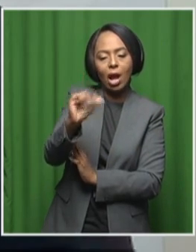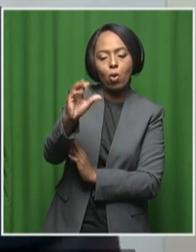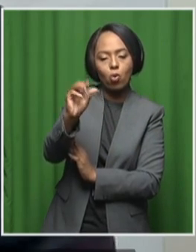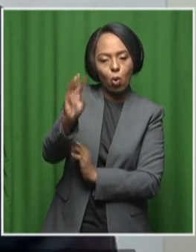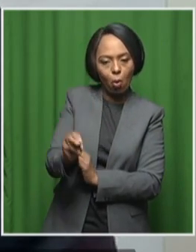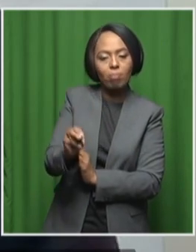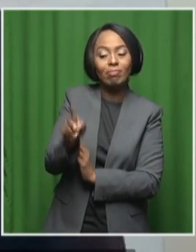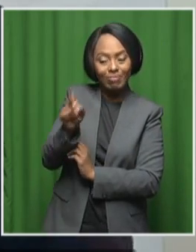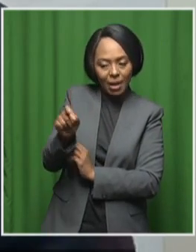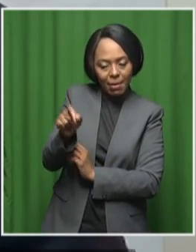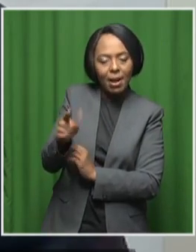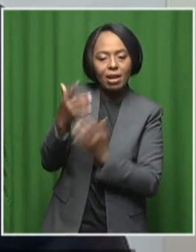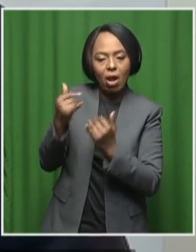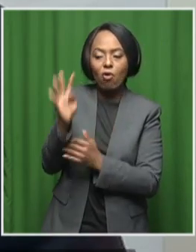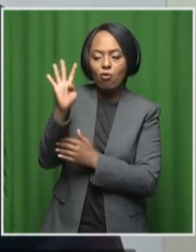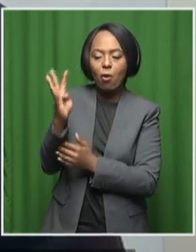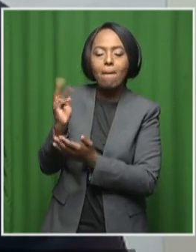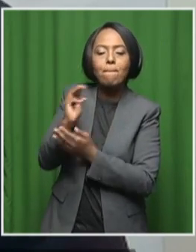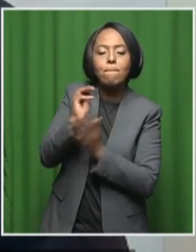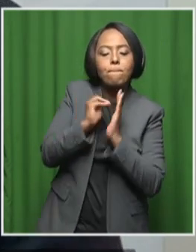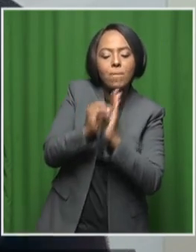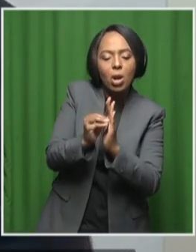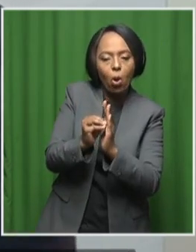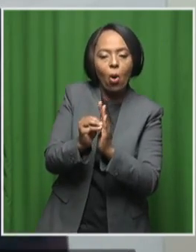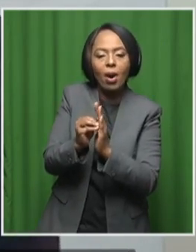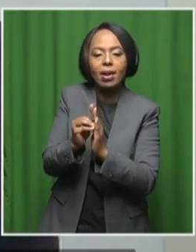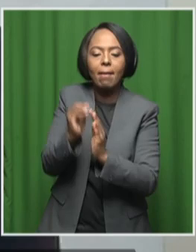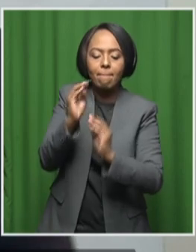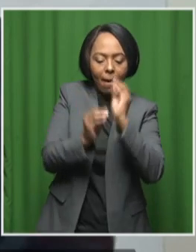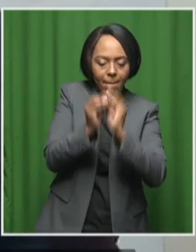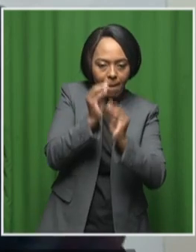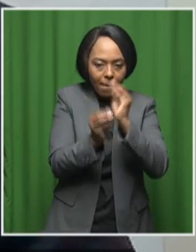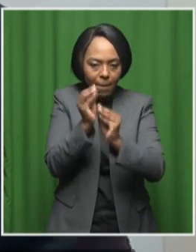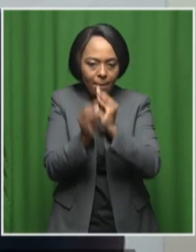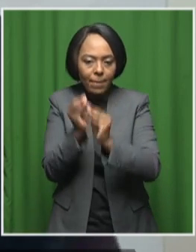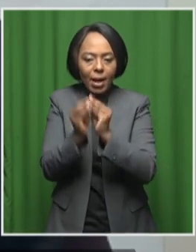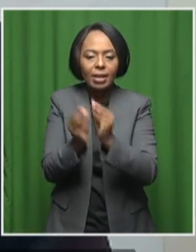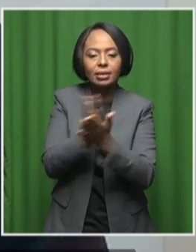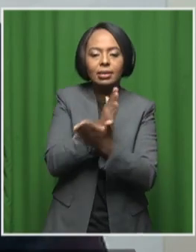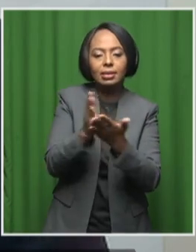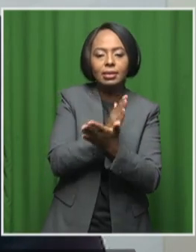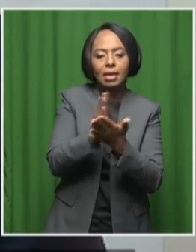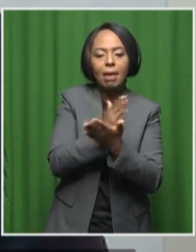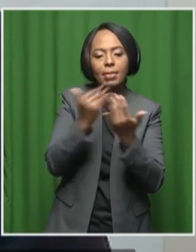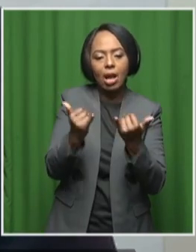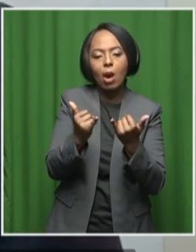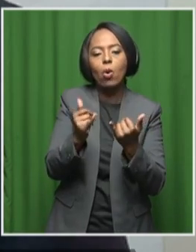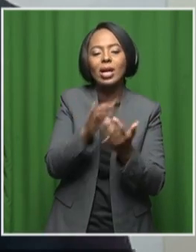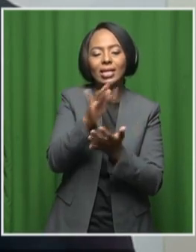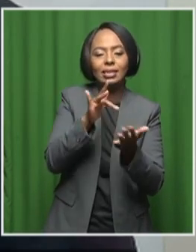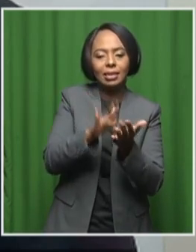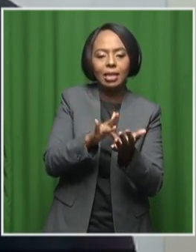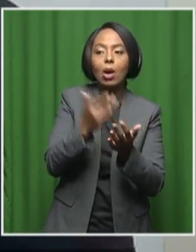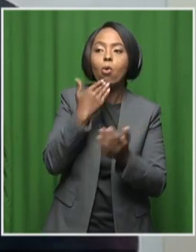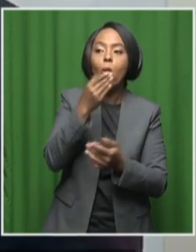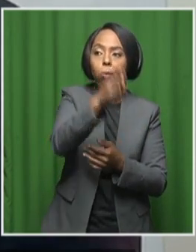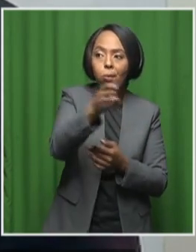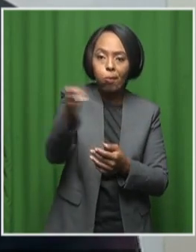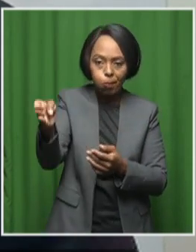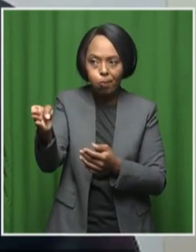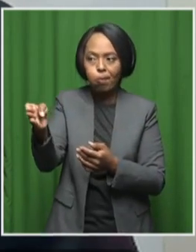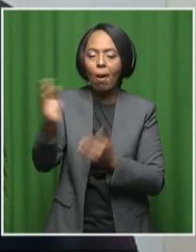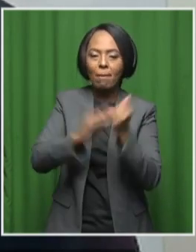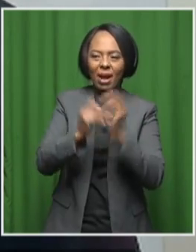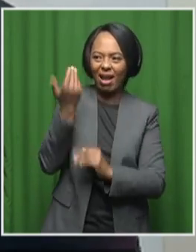aside a further 4 million rand that we'll also use to refurbish some of the Thuthuzela Centres that exist already. And so we